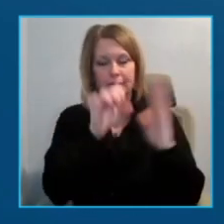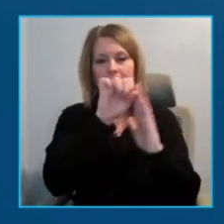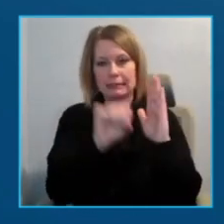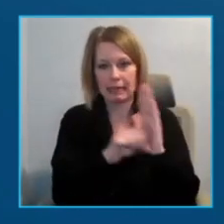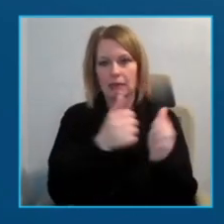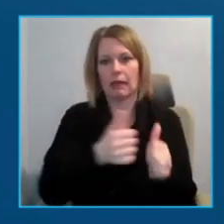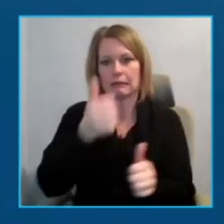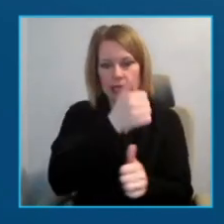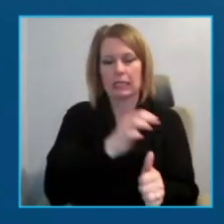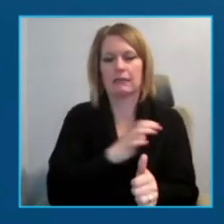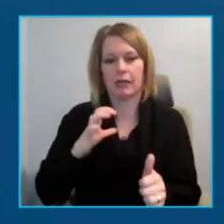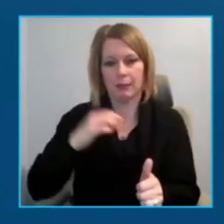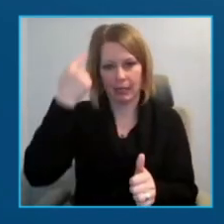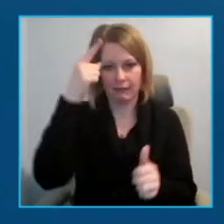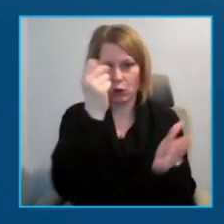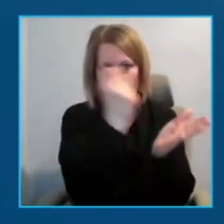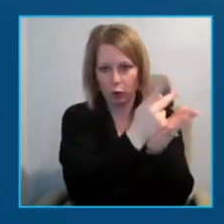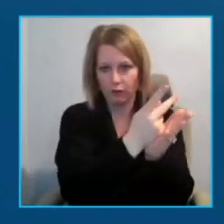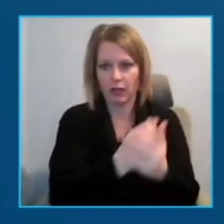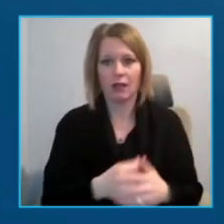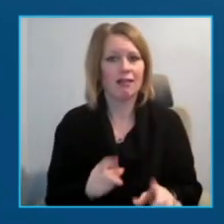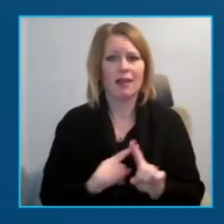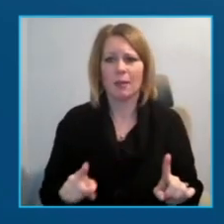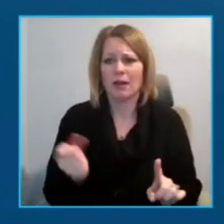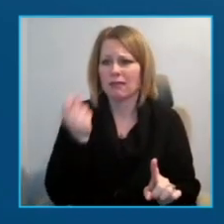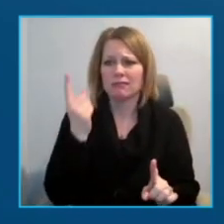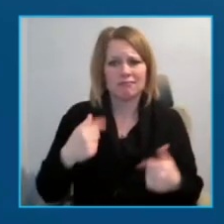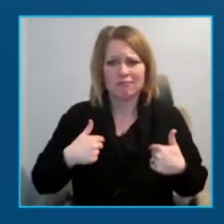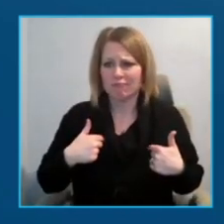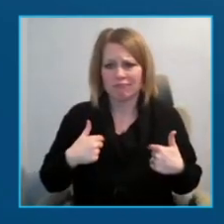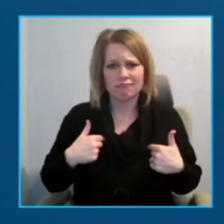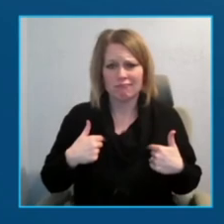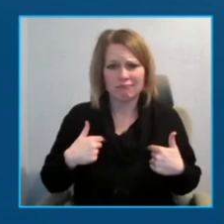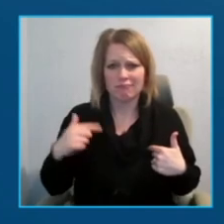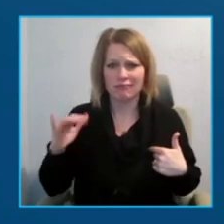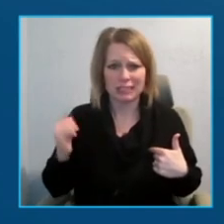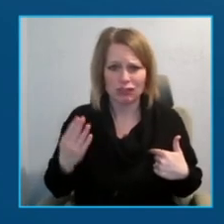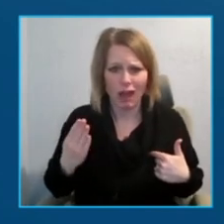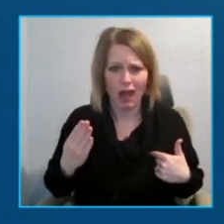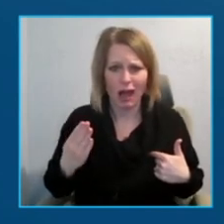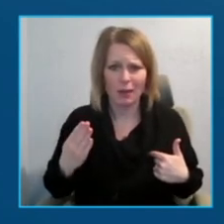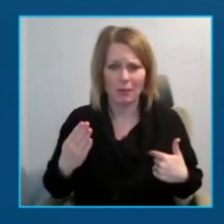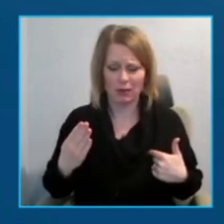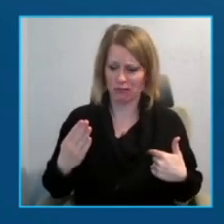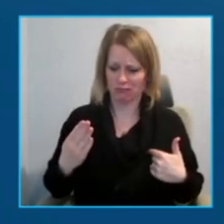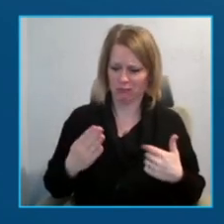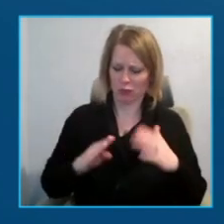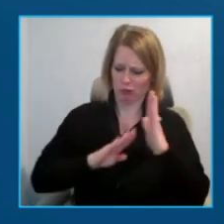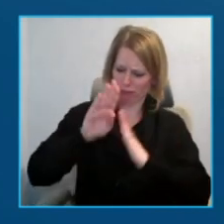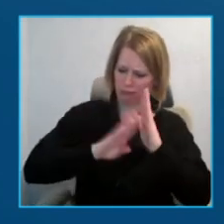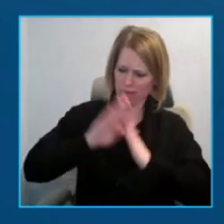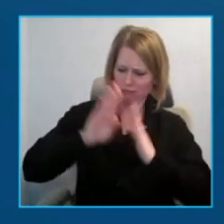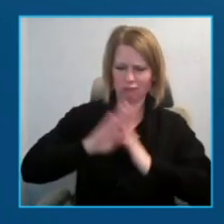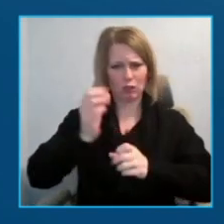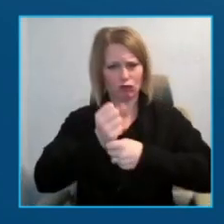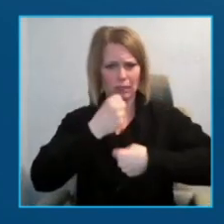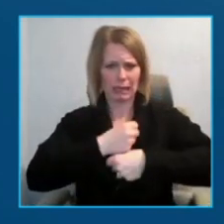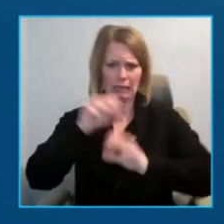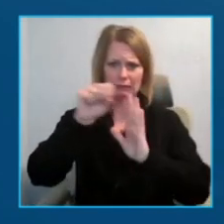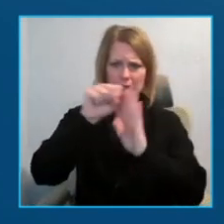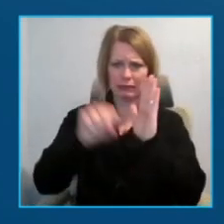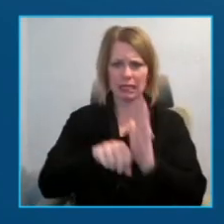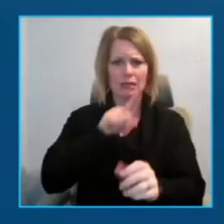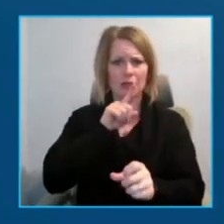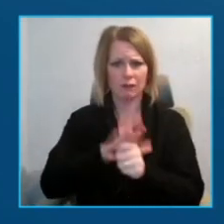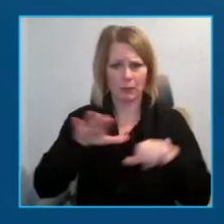think that is really, it is not our job to create state's affirmative action plans. We, at least not in the time that I've been on